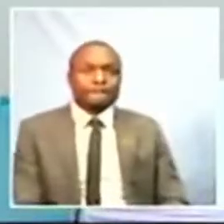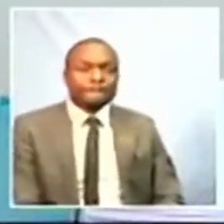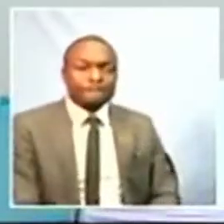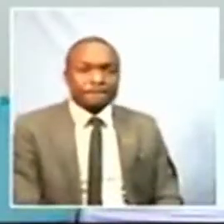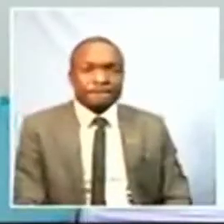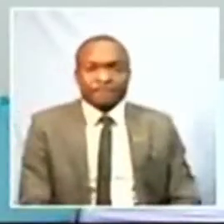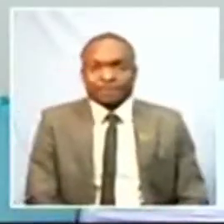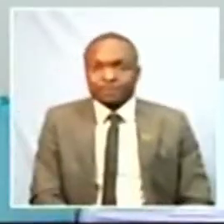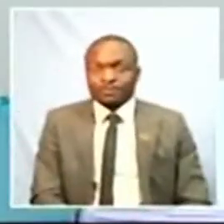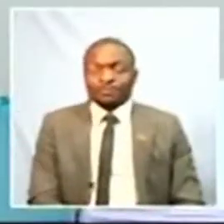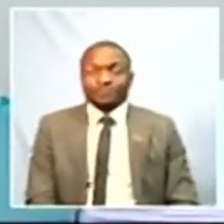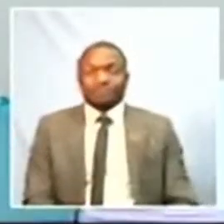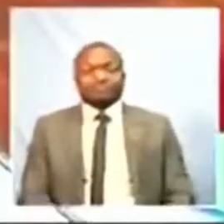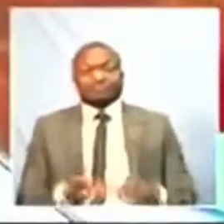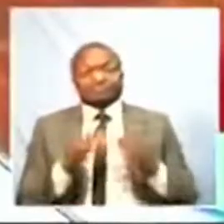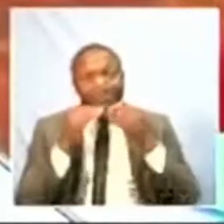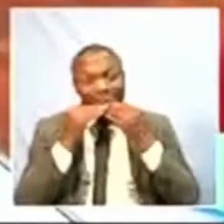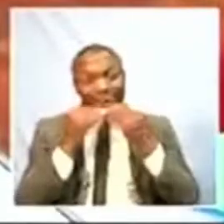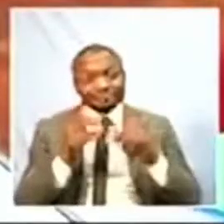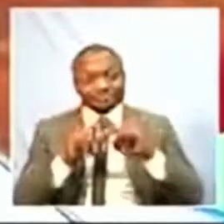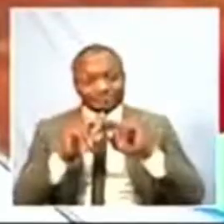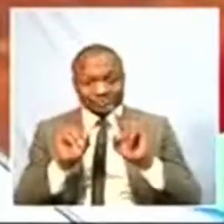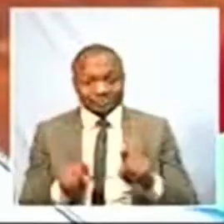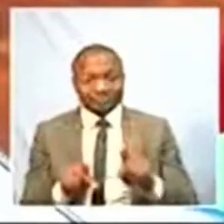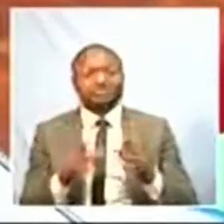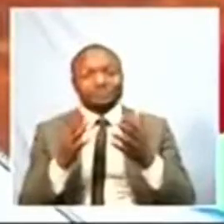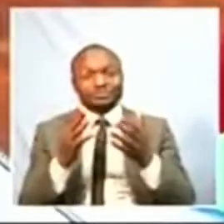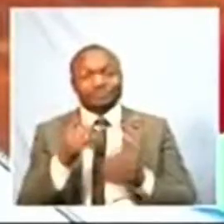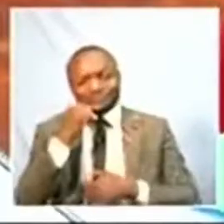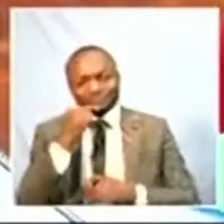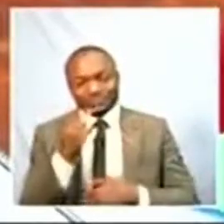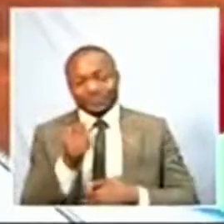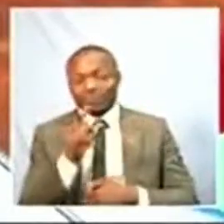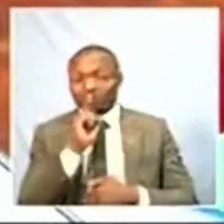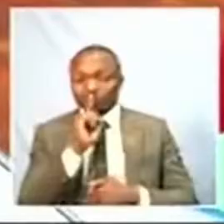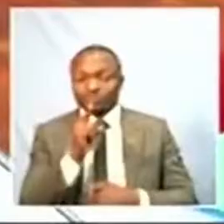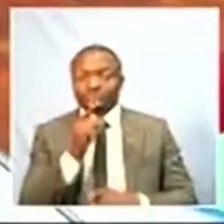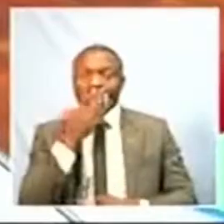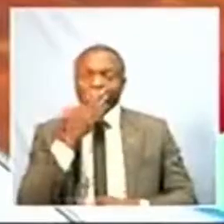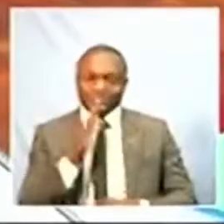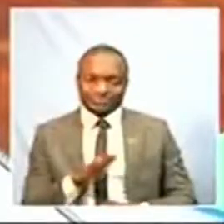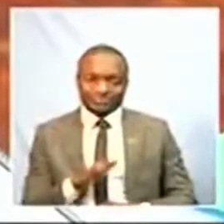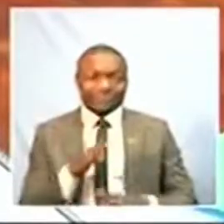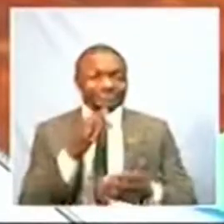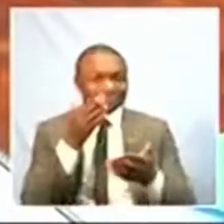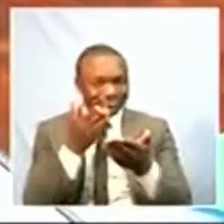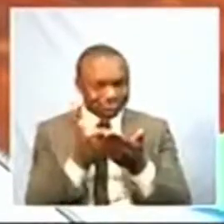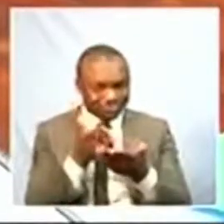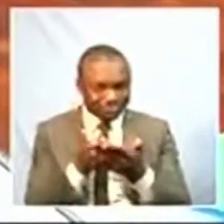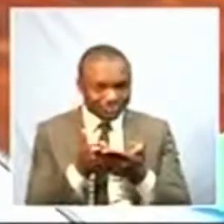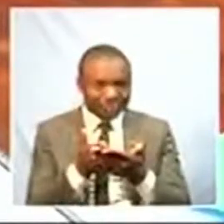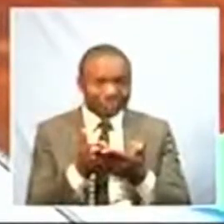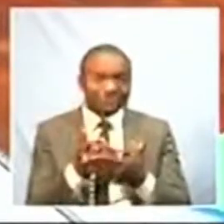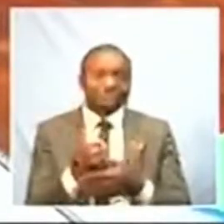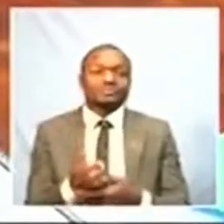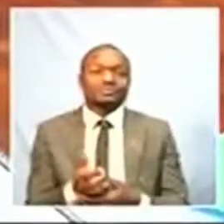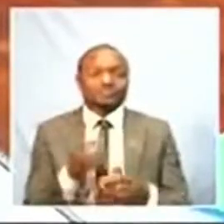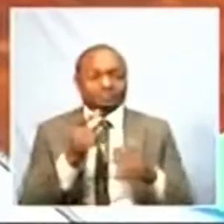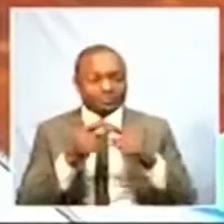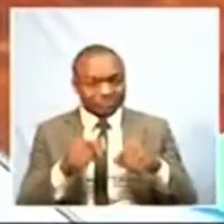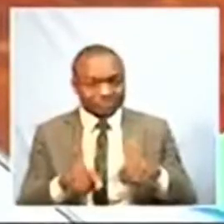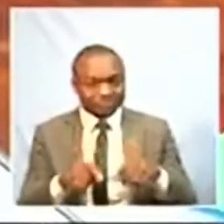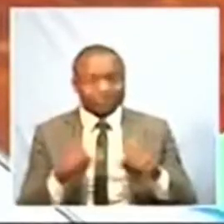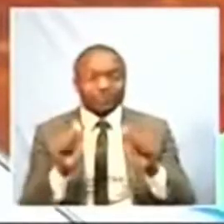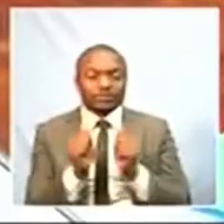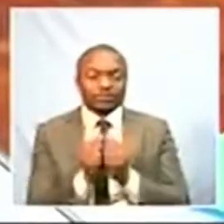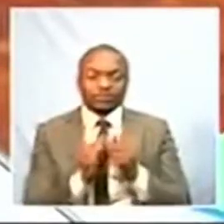Thank you, Chair. I think from the onset, would like to say that it is indeed regrettable that this had to be the case with all